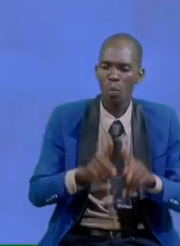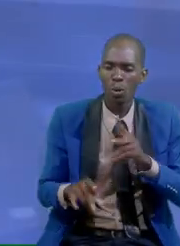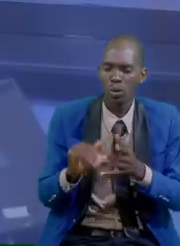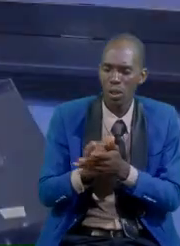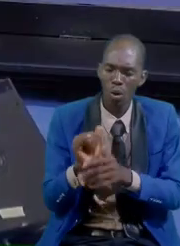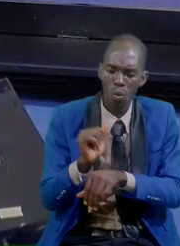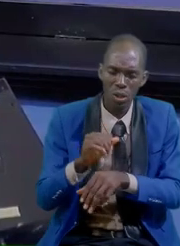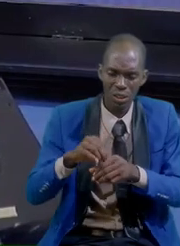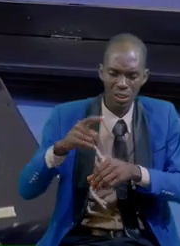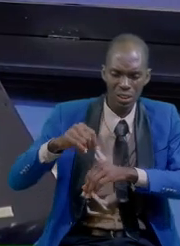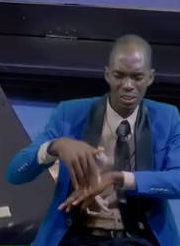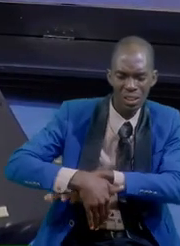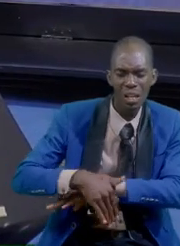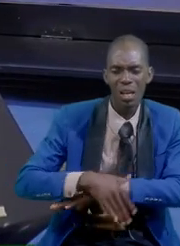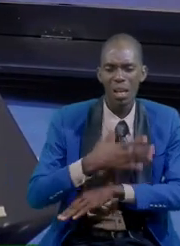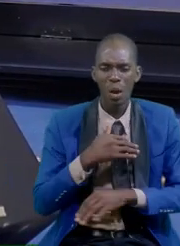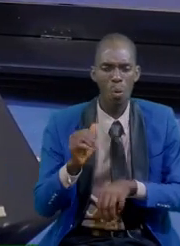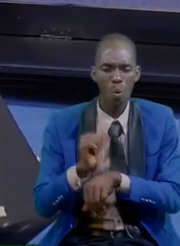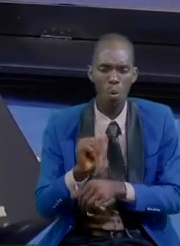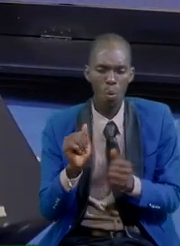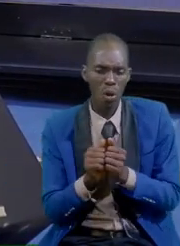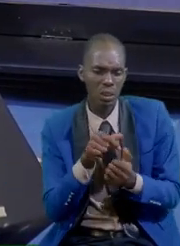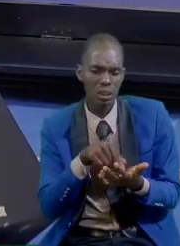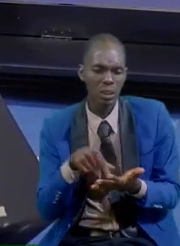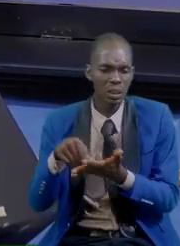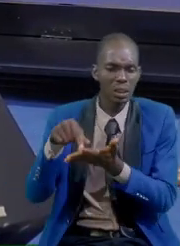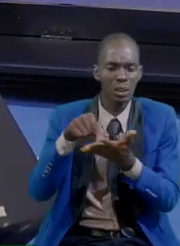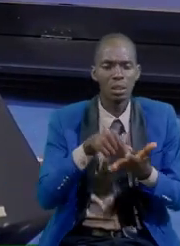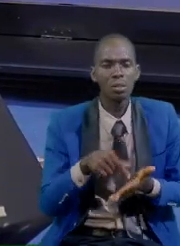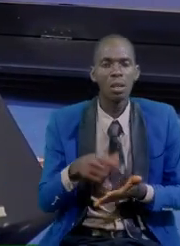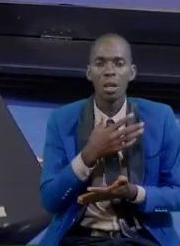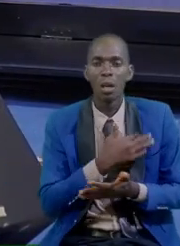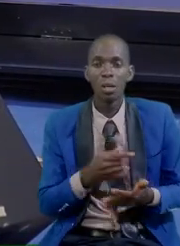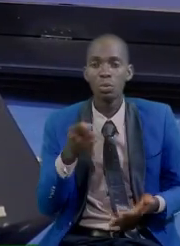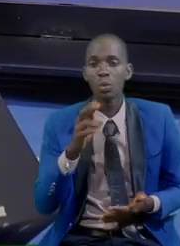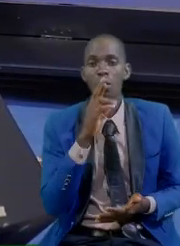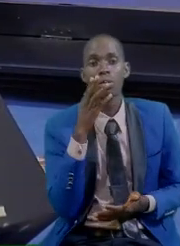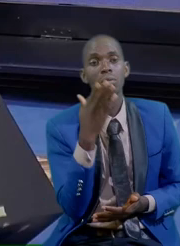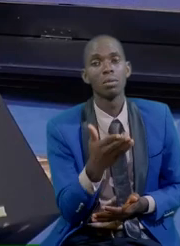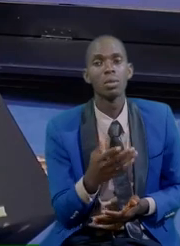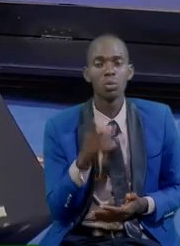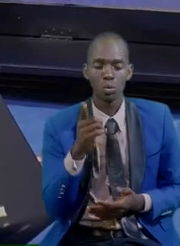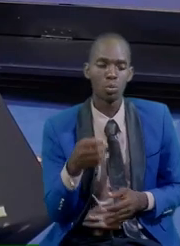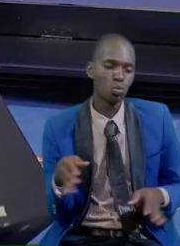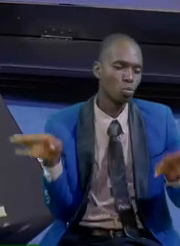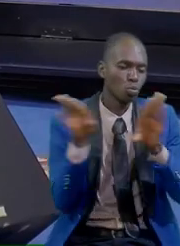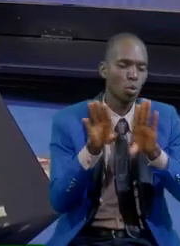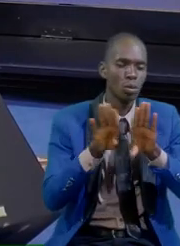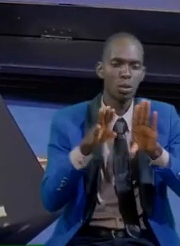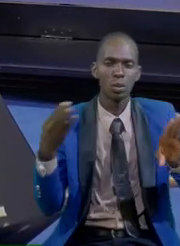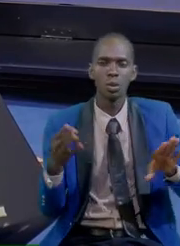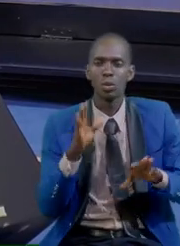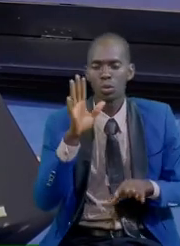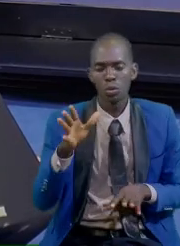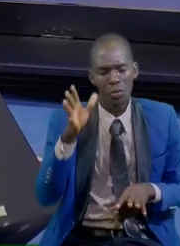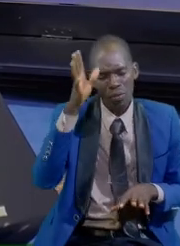with this and that, and there you are, and they lock the door. Your mother cannot come, your father cannot come, your